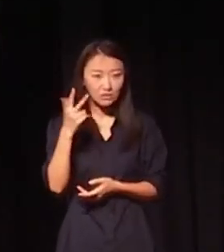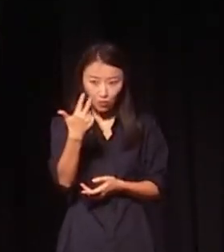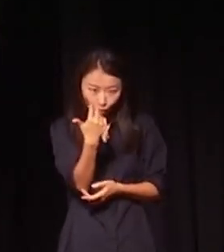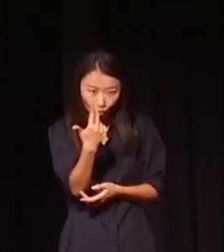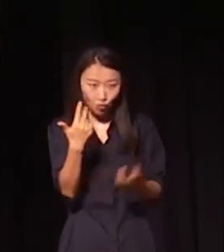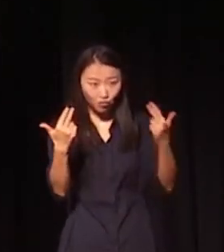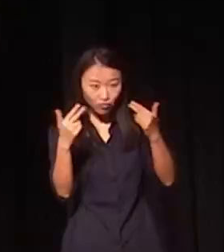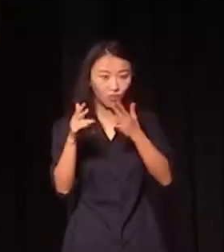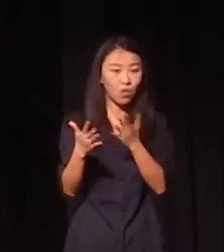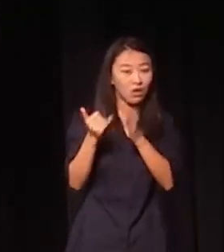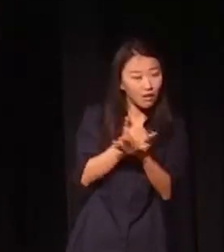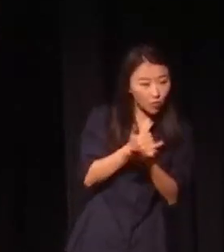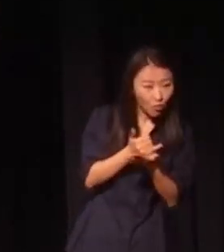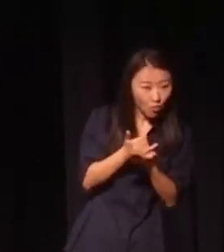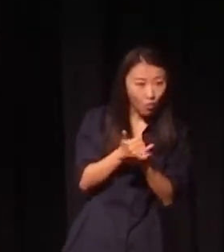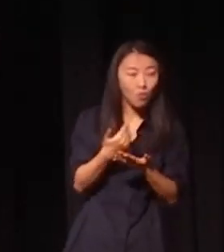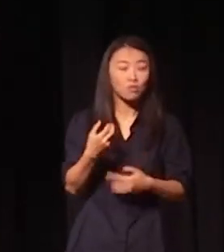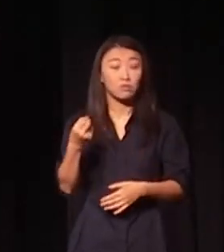present and co-participants or